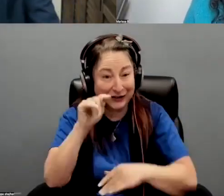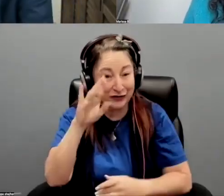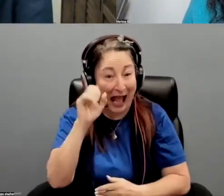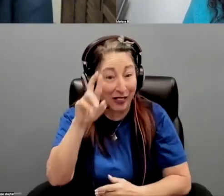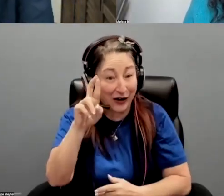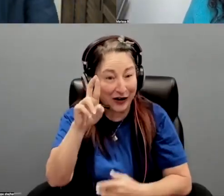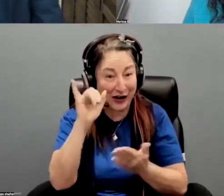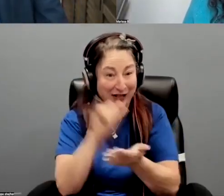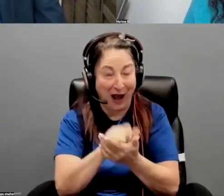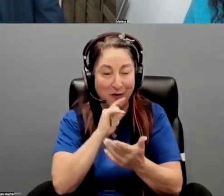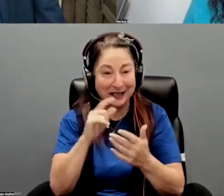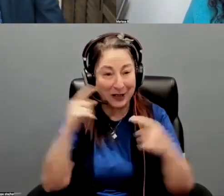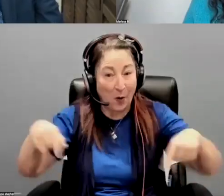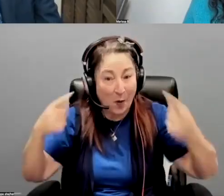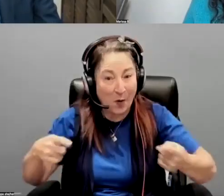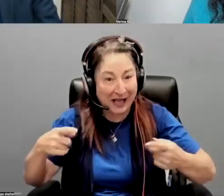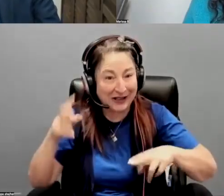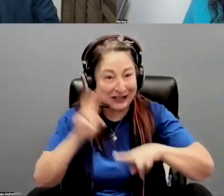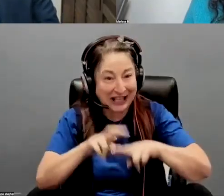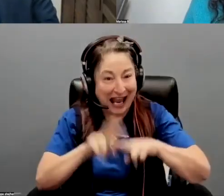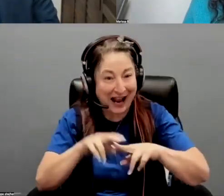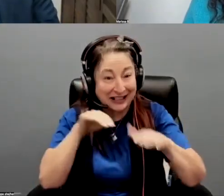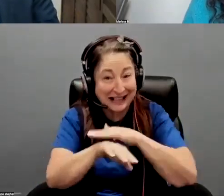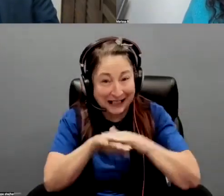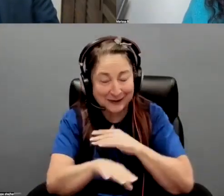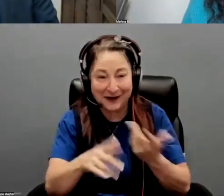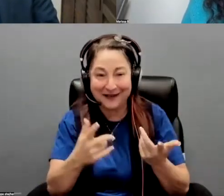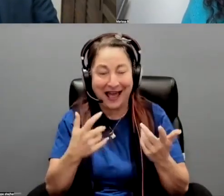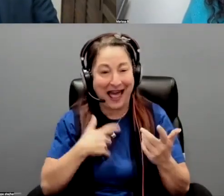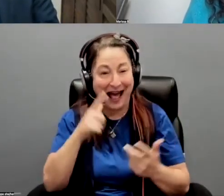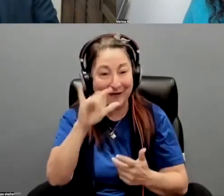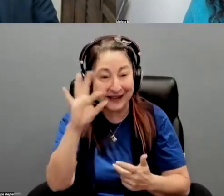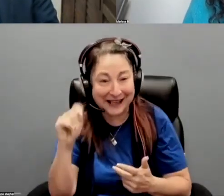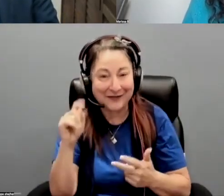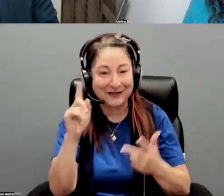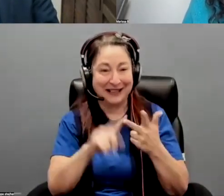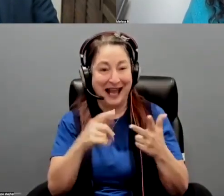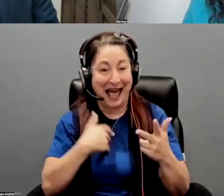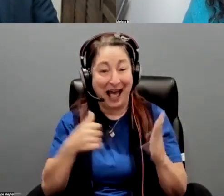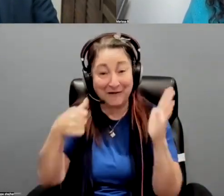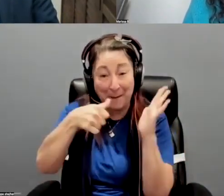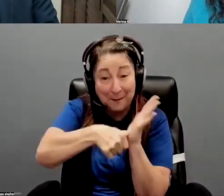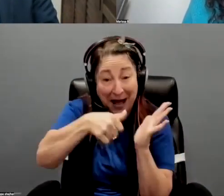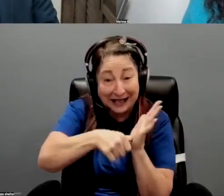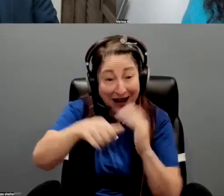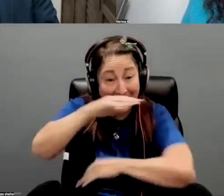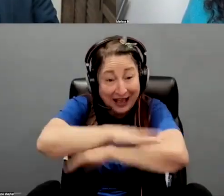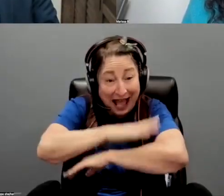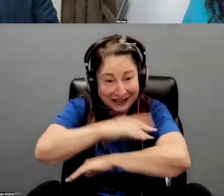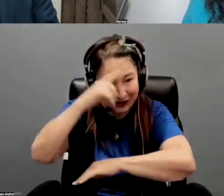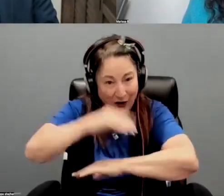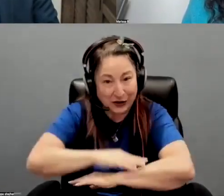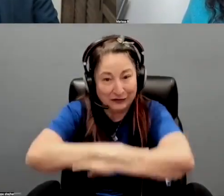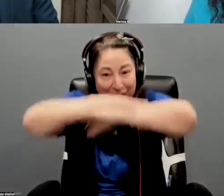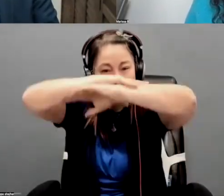a lift to get into the trailer itself, having a button on the counters to raise and lower them to